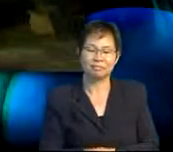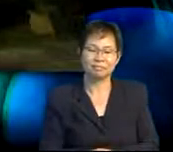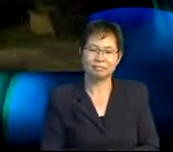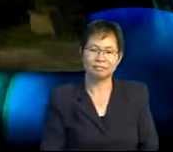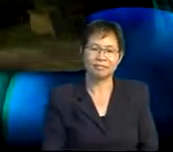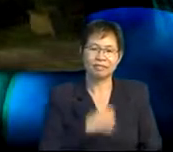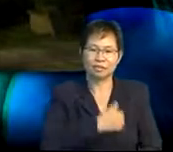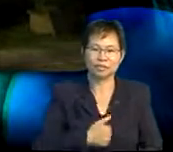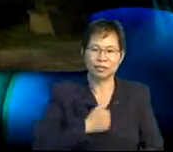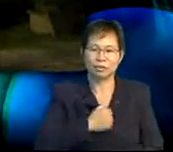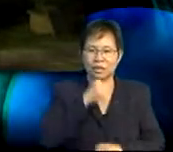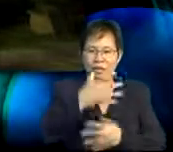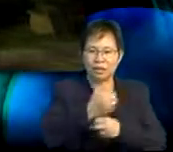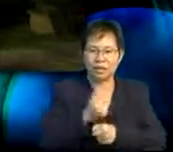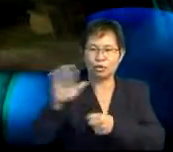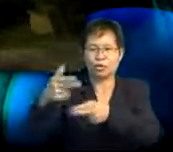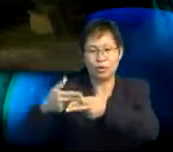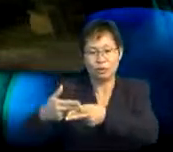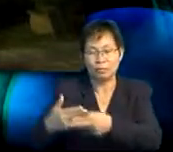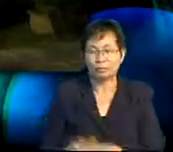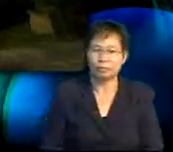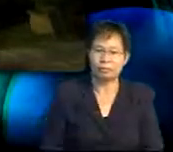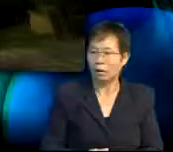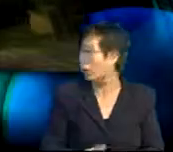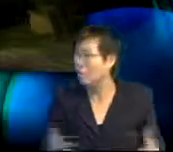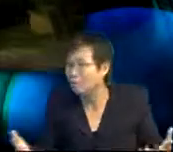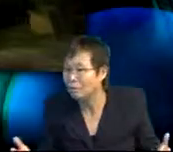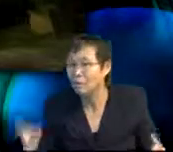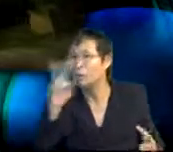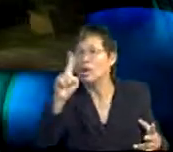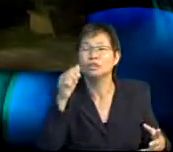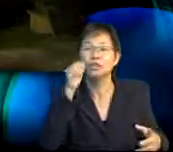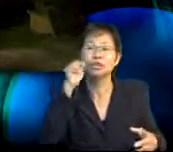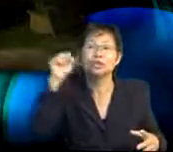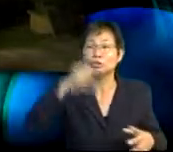Sorry, but I didn't get your name. Huh? Where did she go?